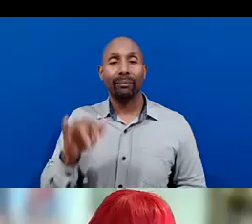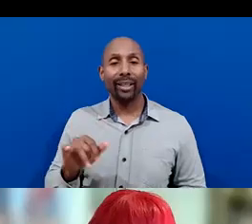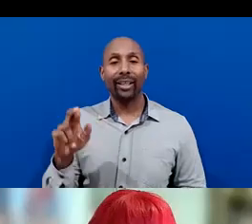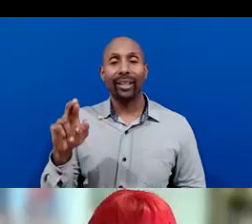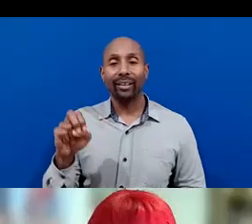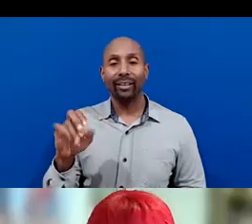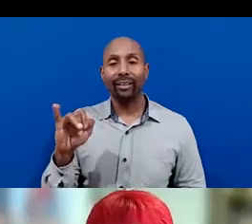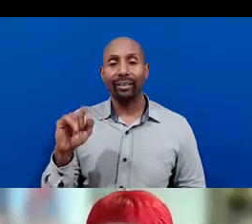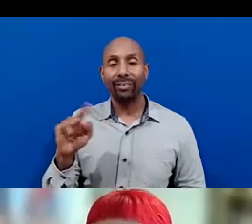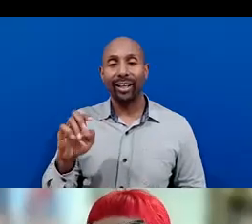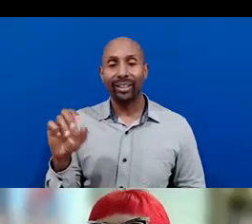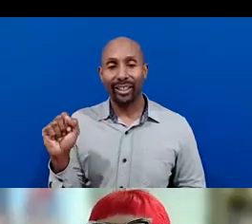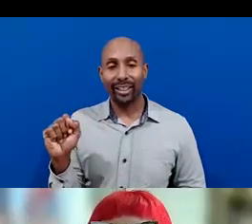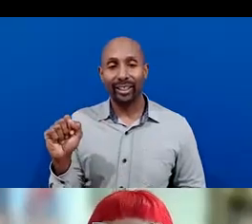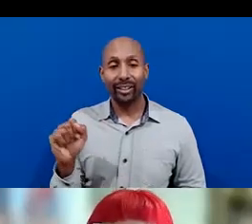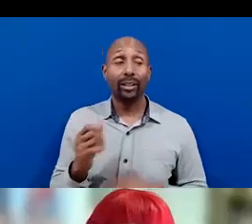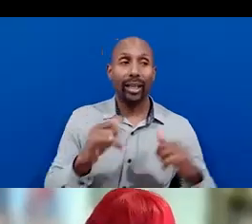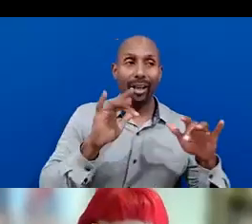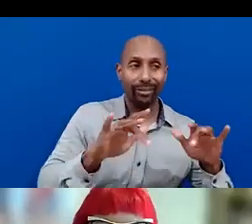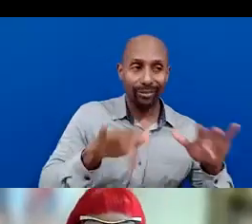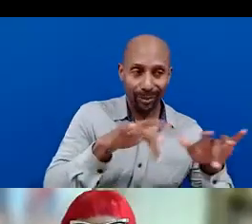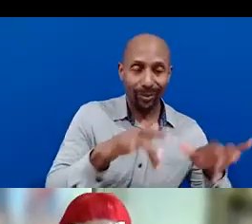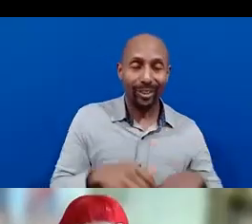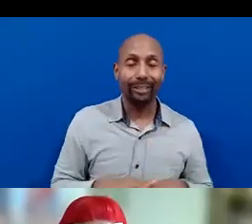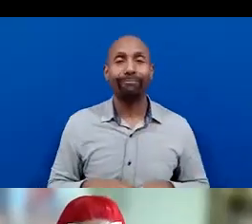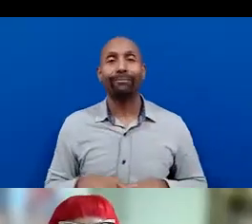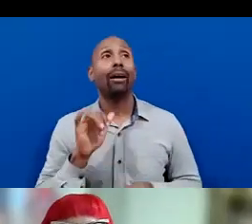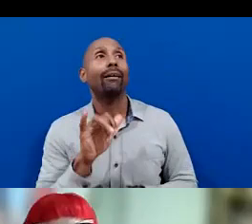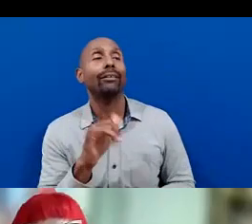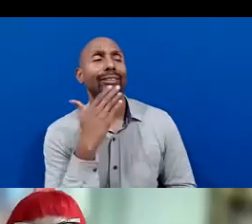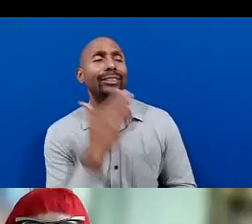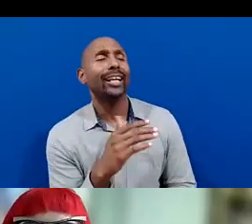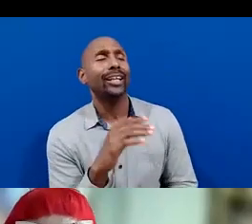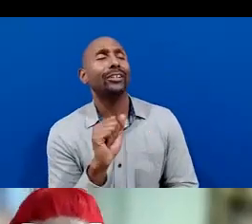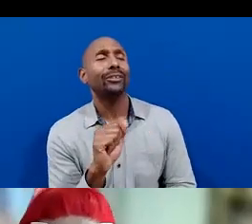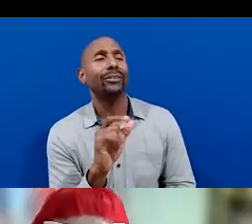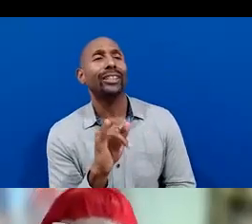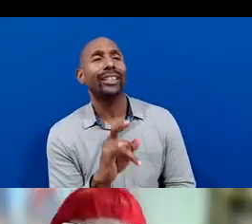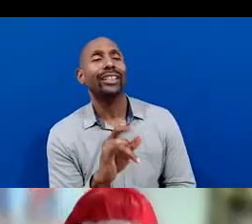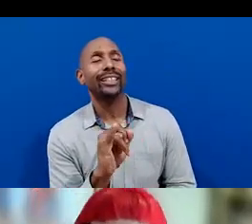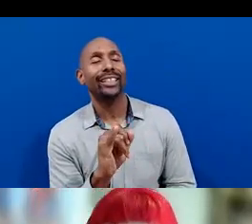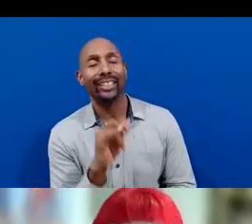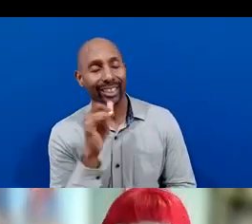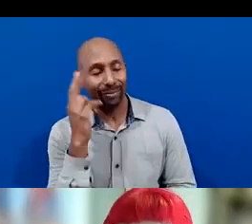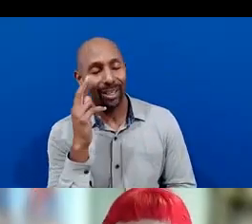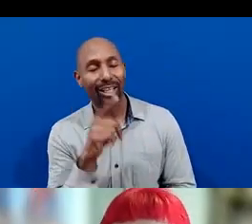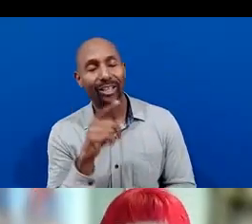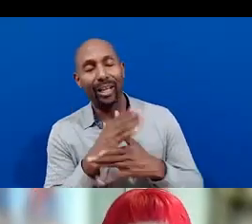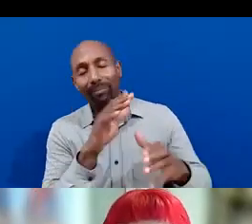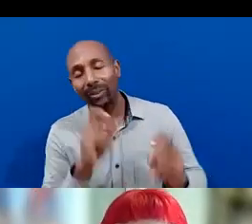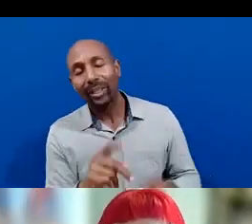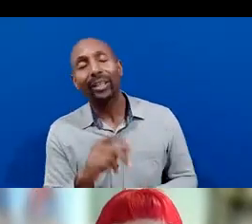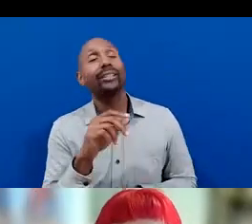working. Oh, thank you, Celie. Sorry, I didn't realize you stopped it. I am going to be talking